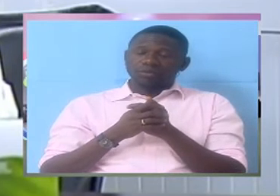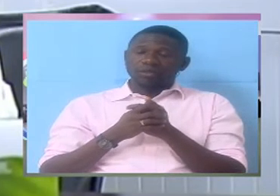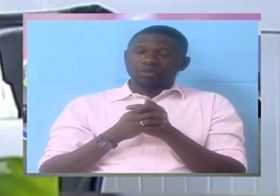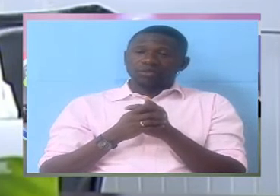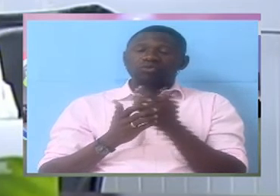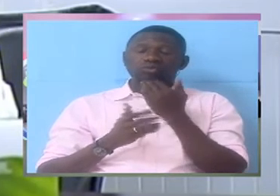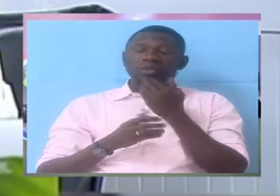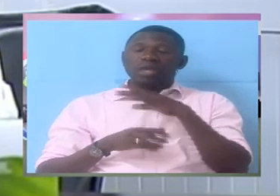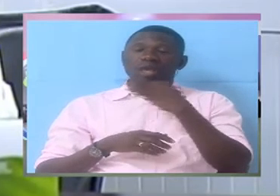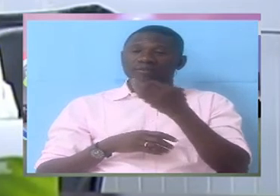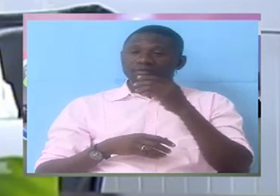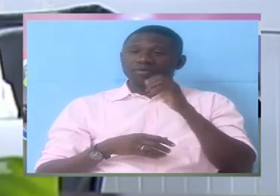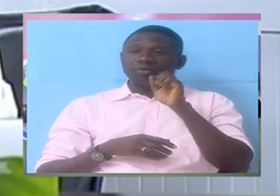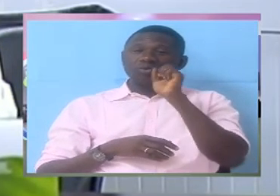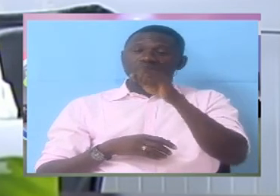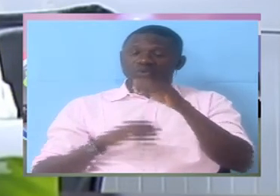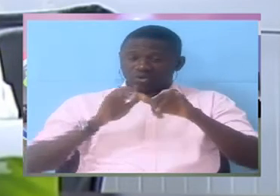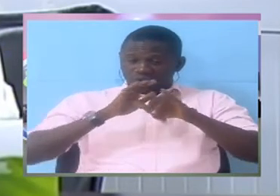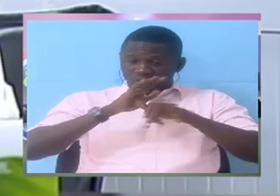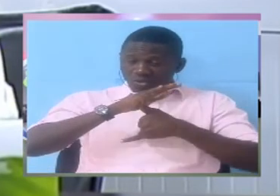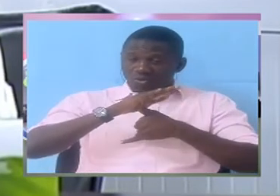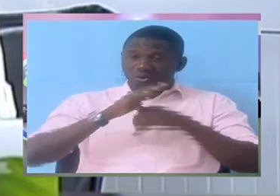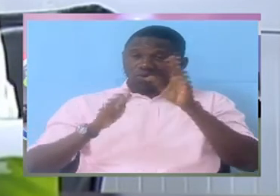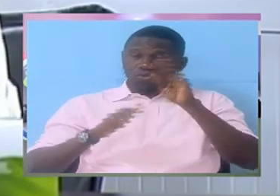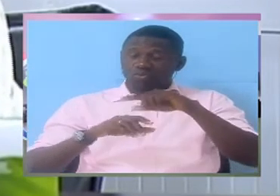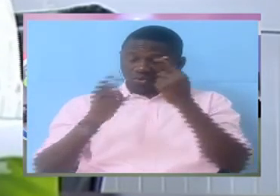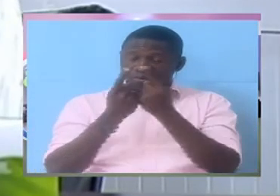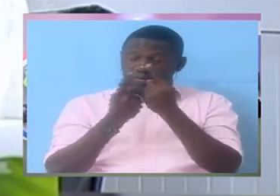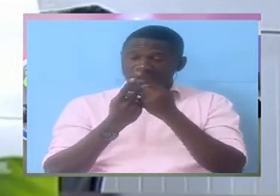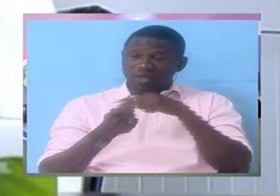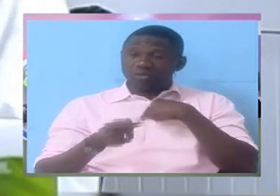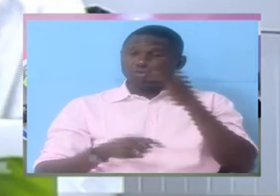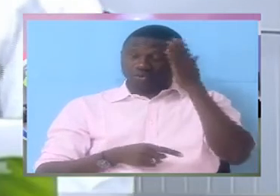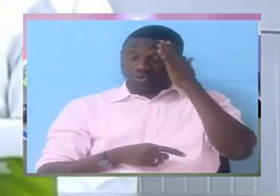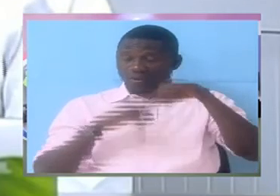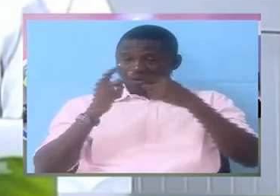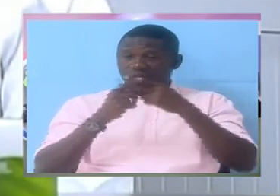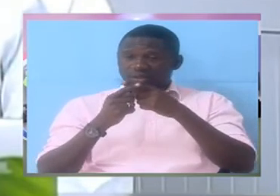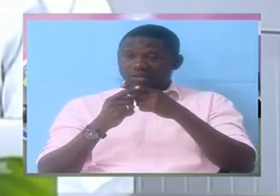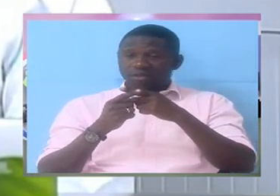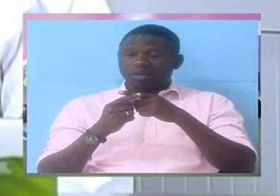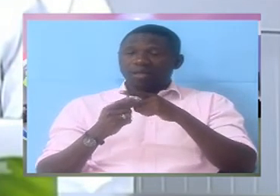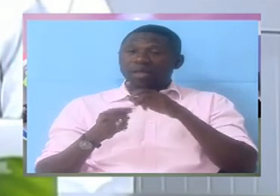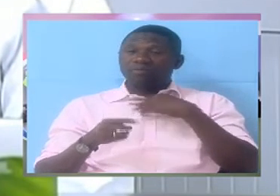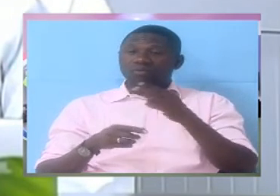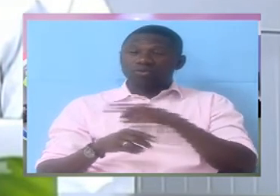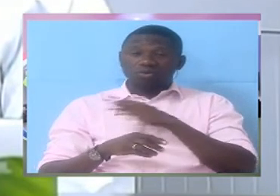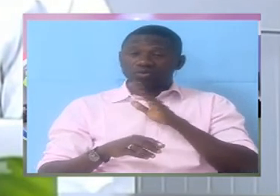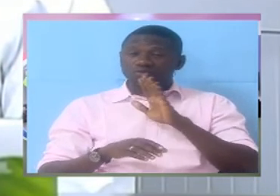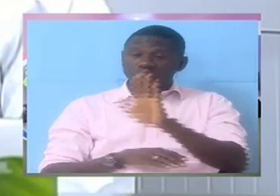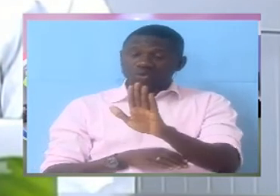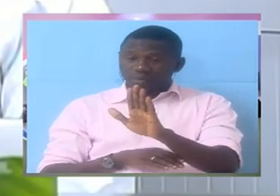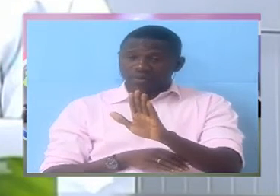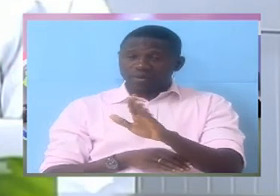if you don't stop it, you know you are responsible, correct? That's a fact,